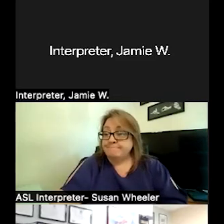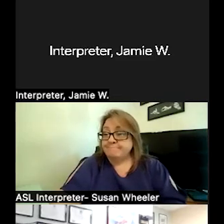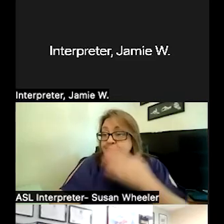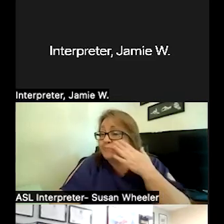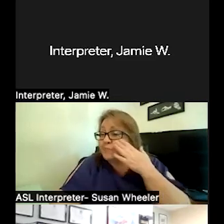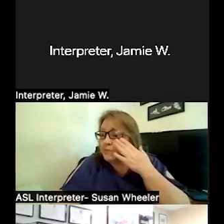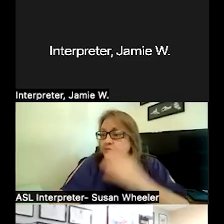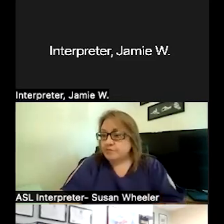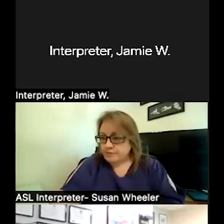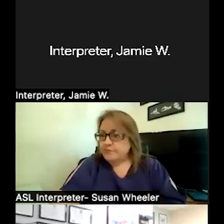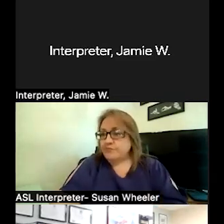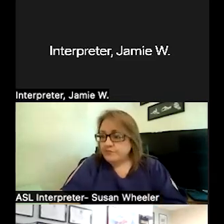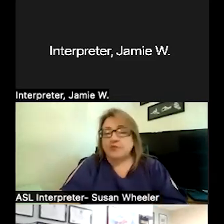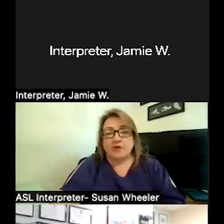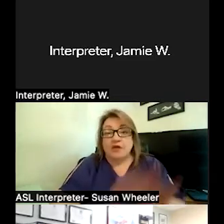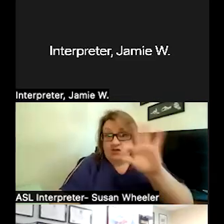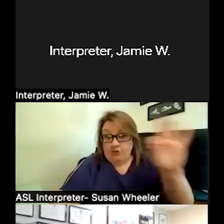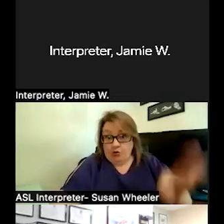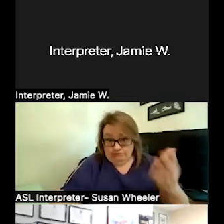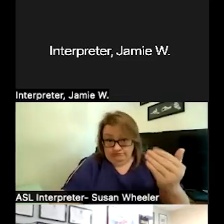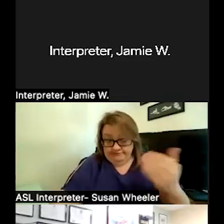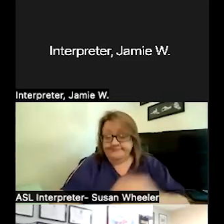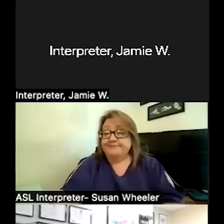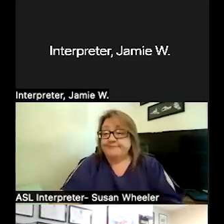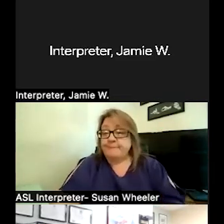Okay, I'll go through the formula quickly. Next, please.